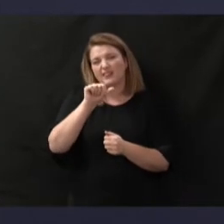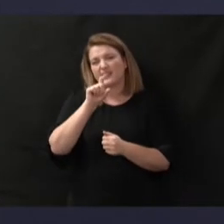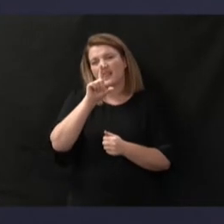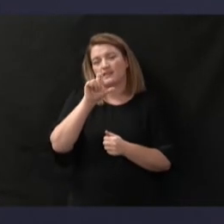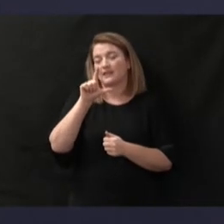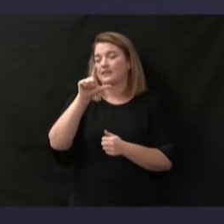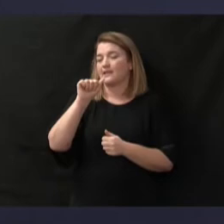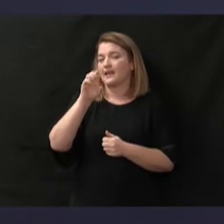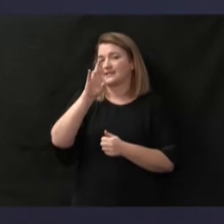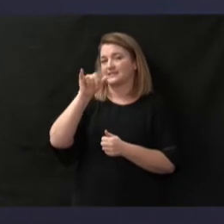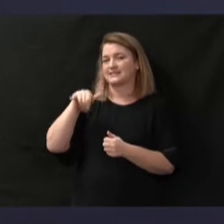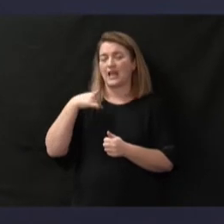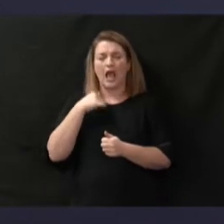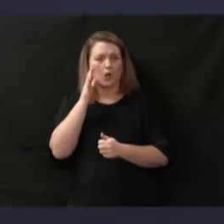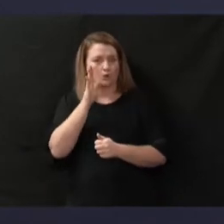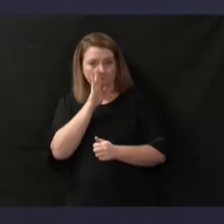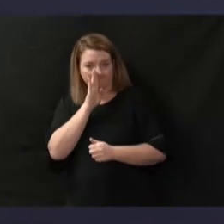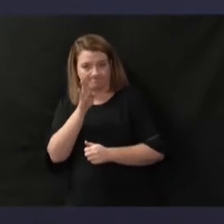It's okay.